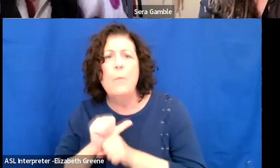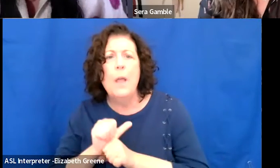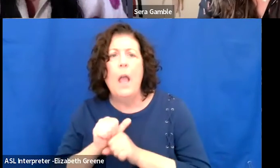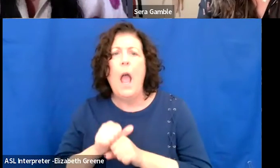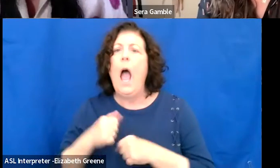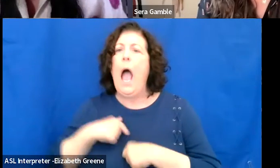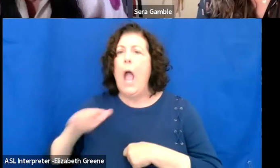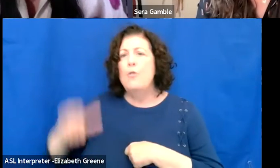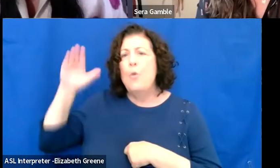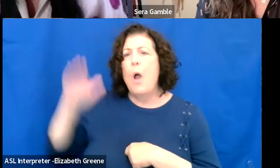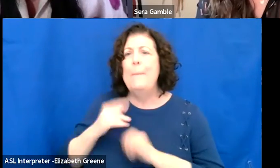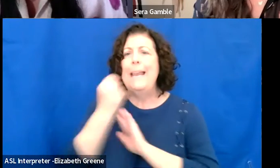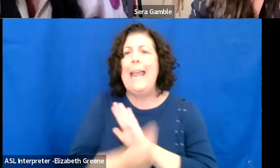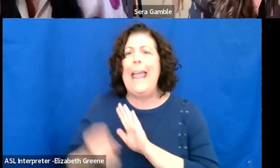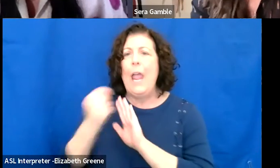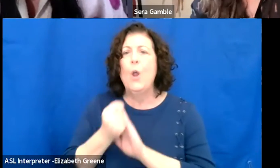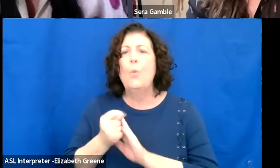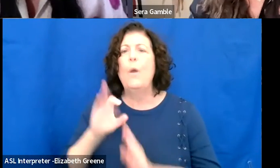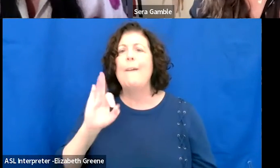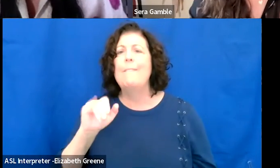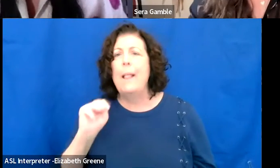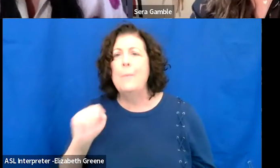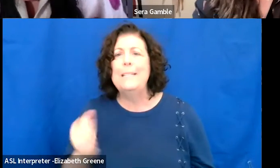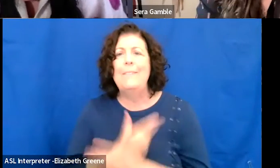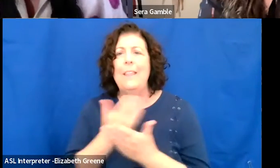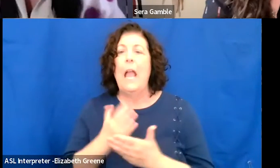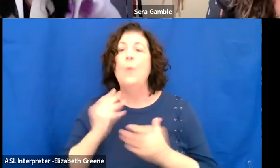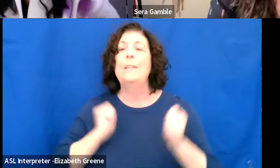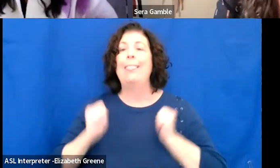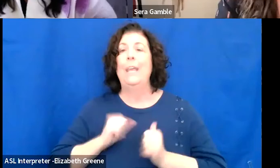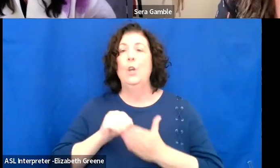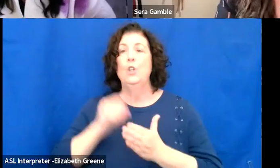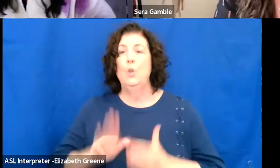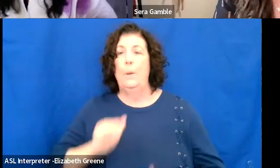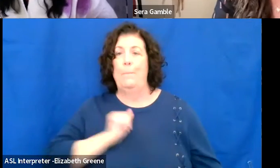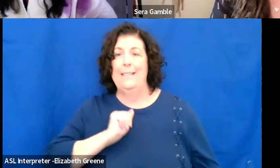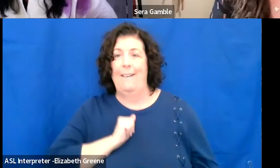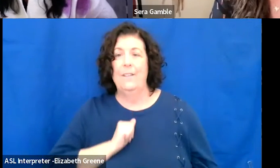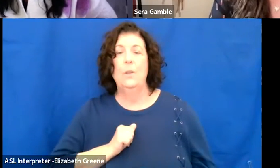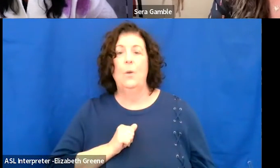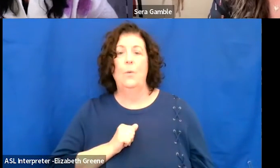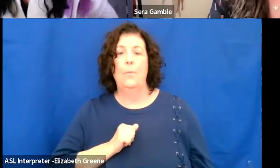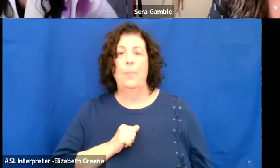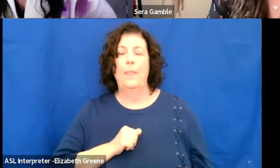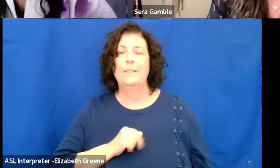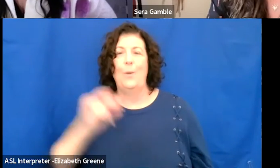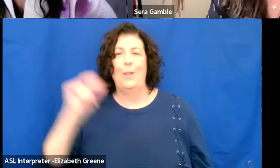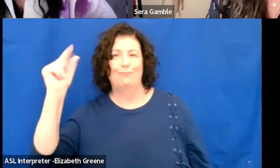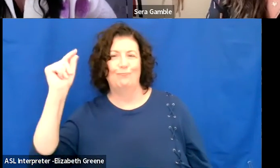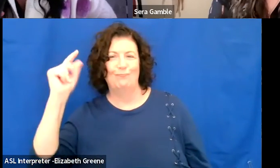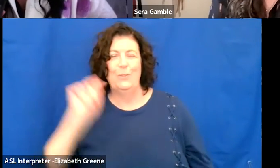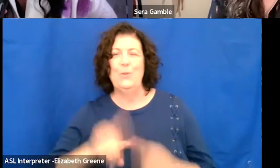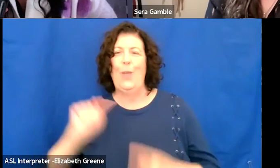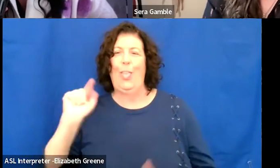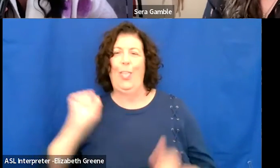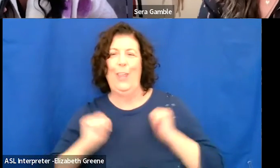everything, you know? Film and theater. I was a theater student, so yes. Theater was everything. Shout out to the theater students.